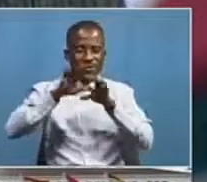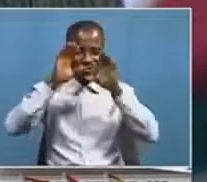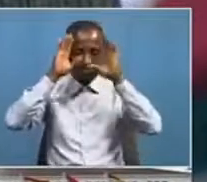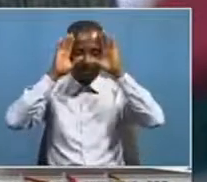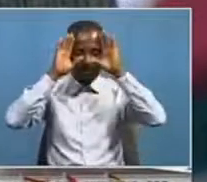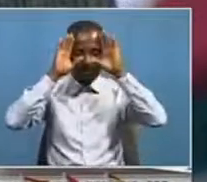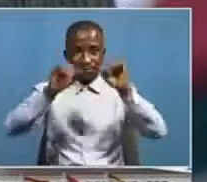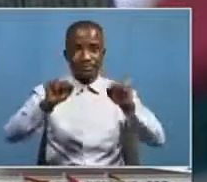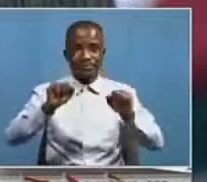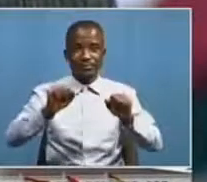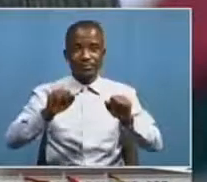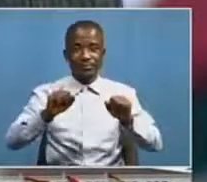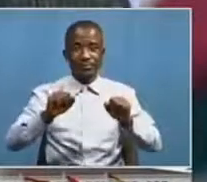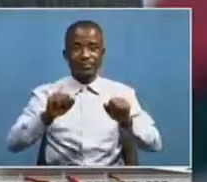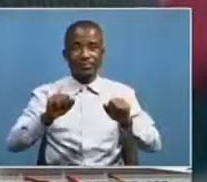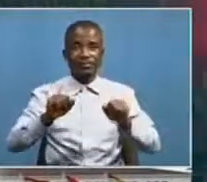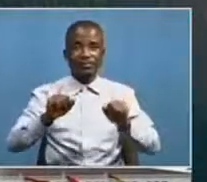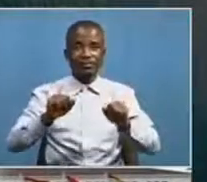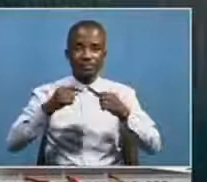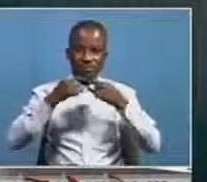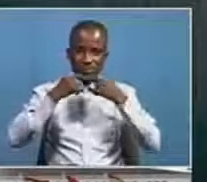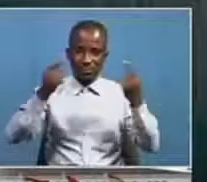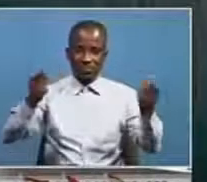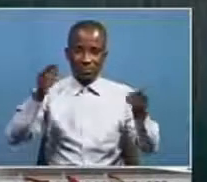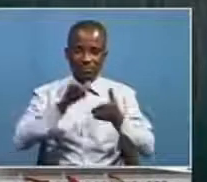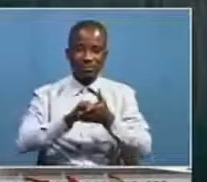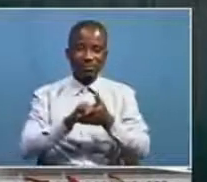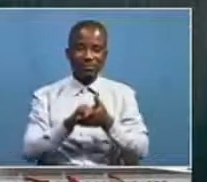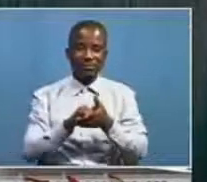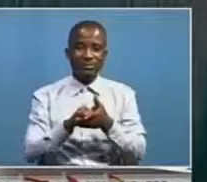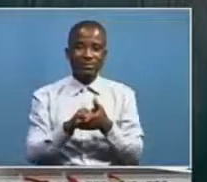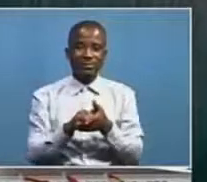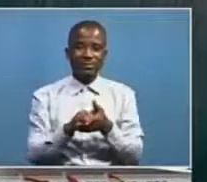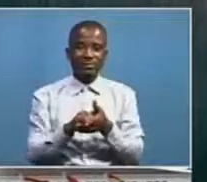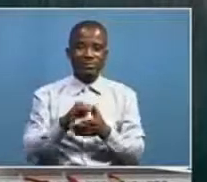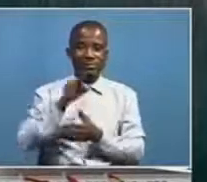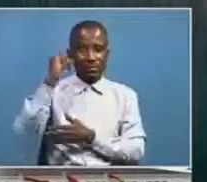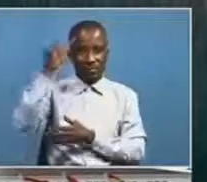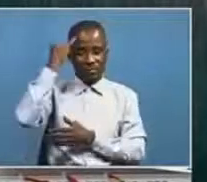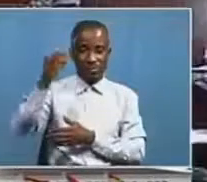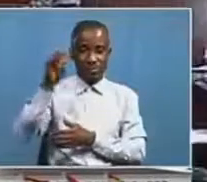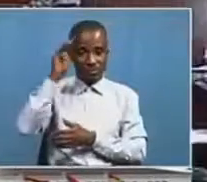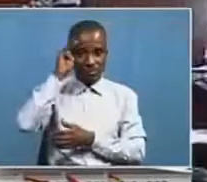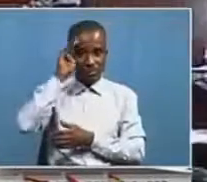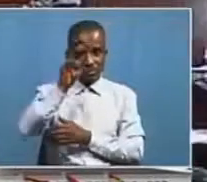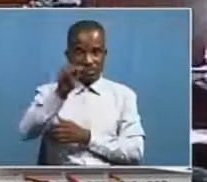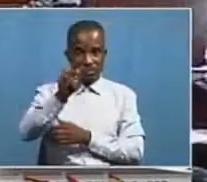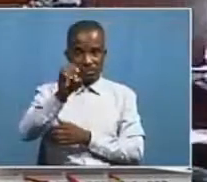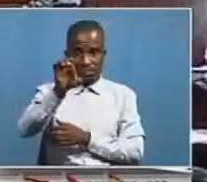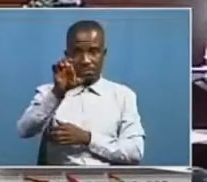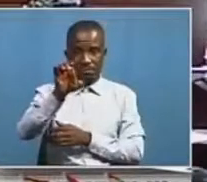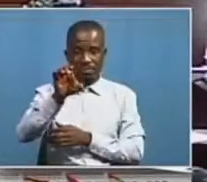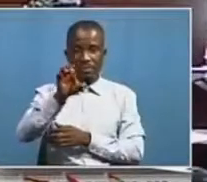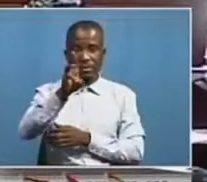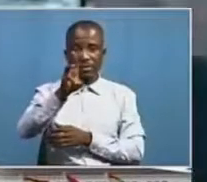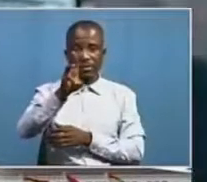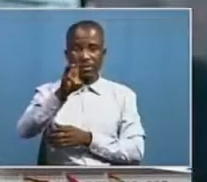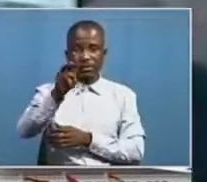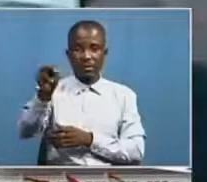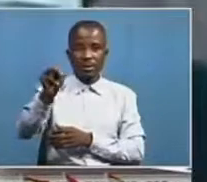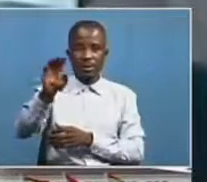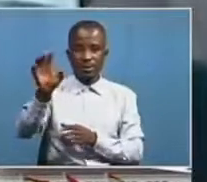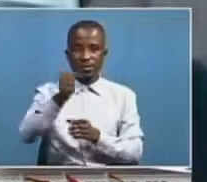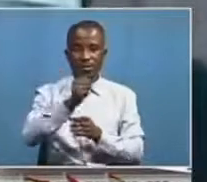the presidential election, further declared that, quote, Don Dramani Mahama of NDC obtained